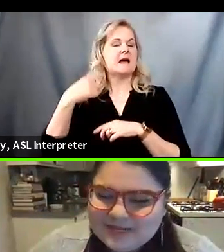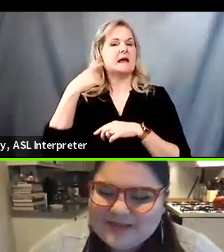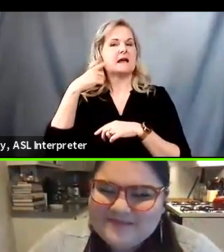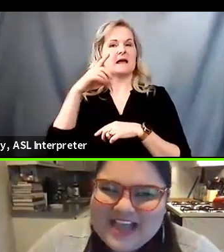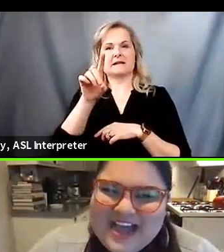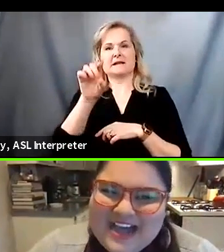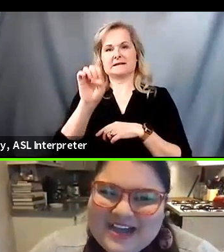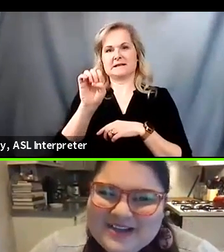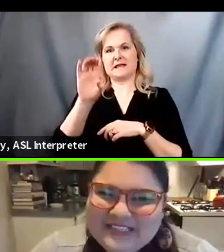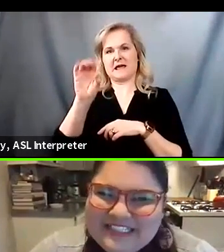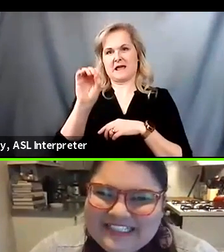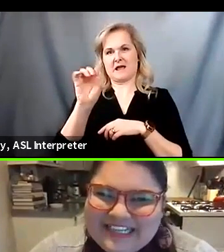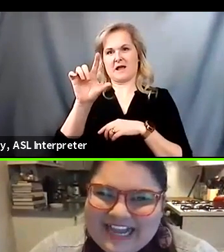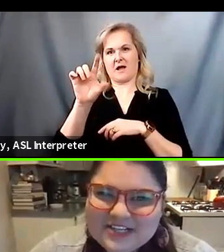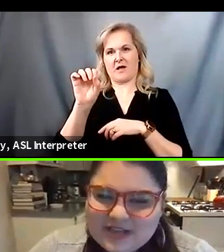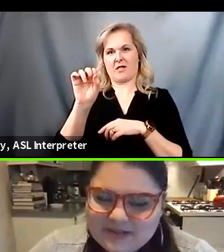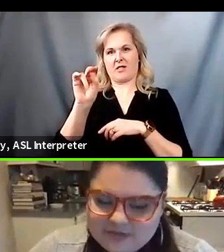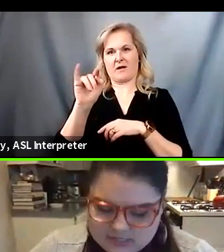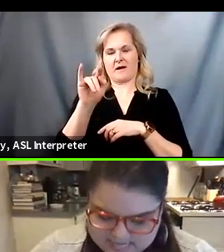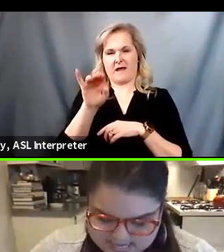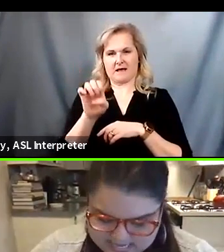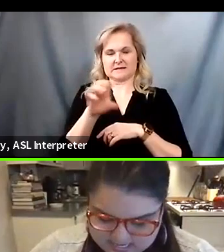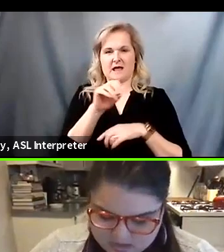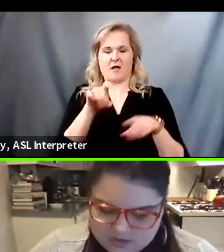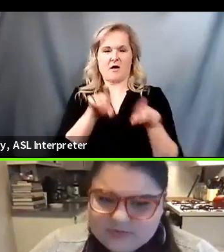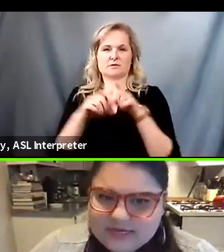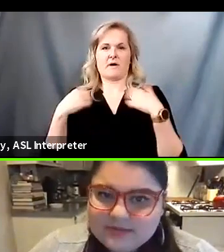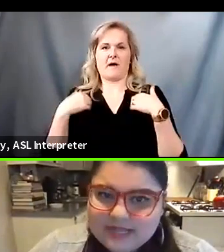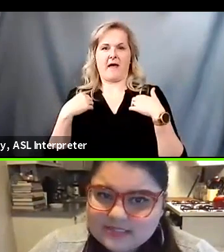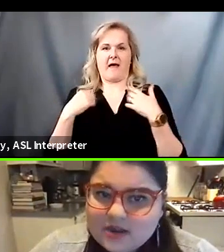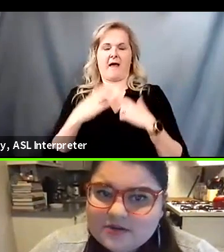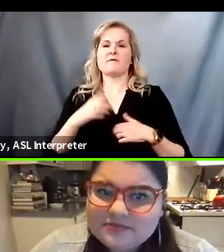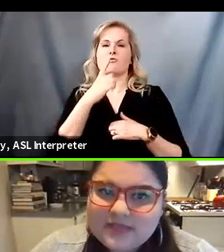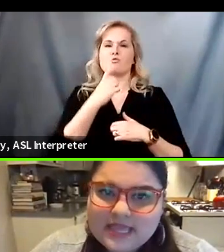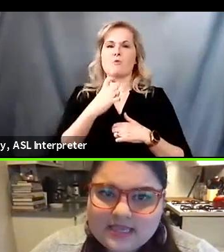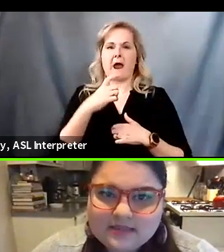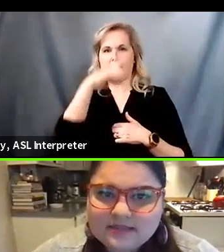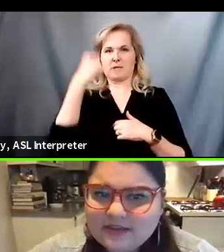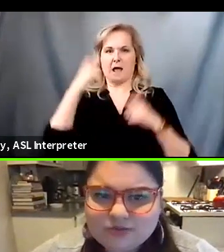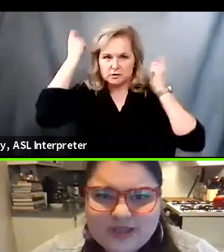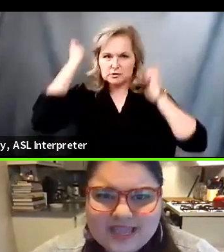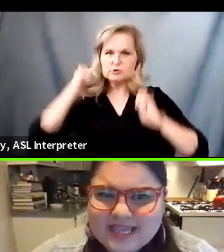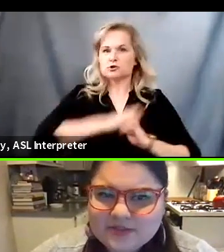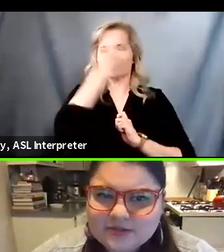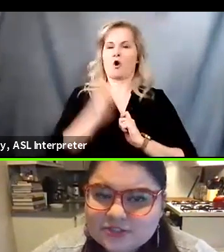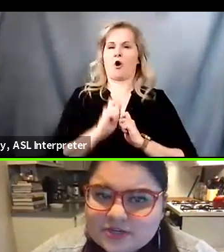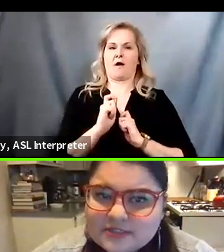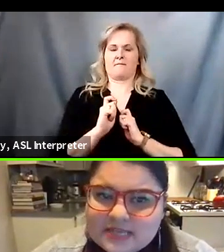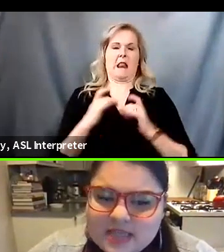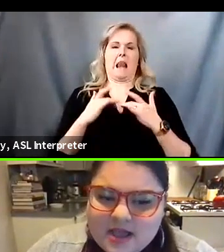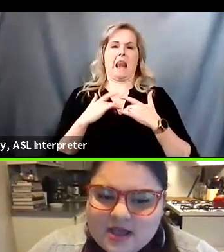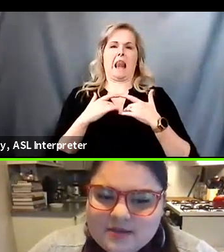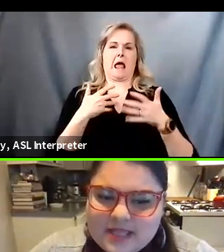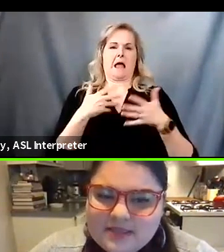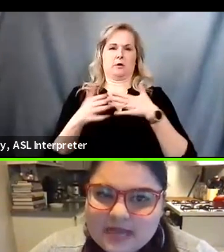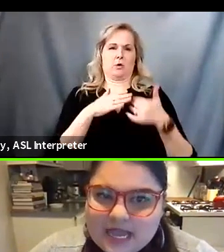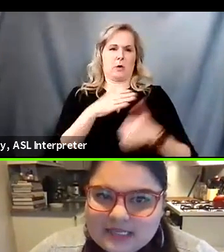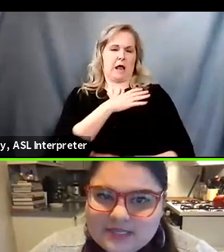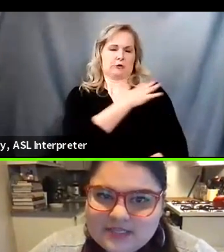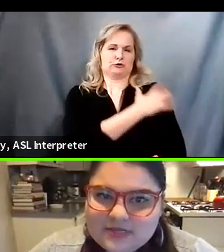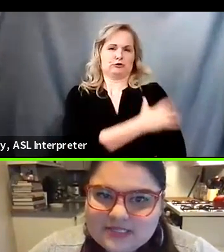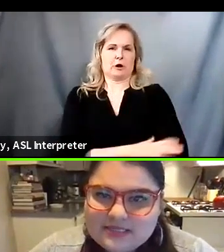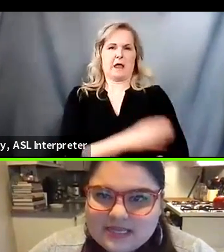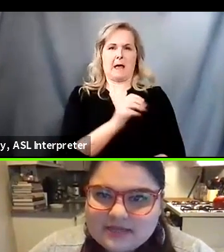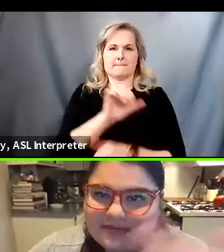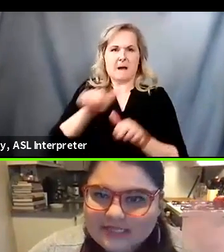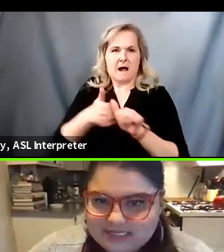made them. Anyway, I also have on a red and black scarf, a light gray heathered shirt. And then behind